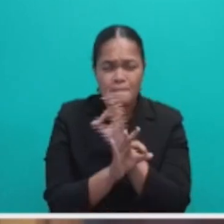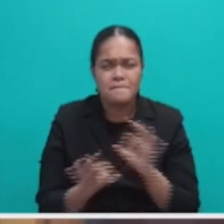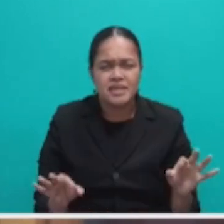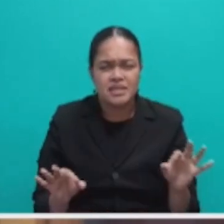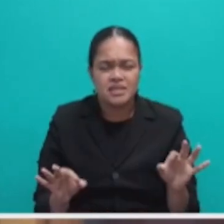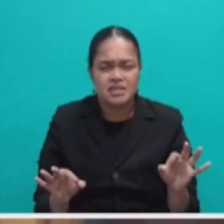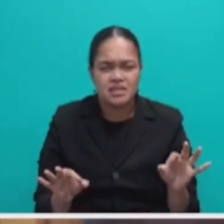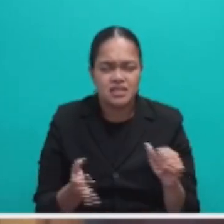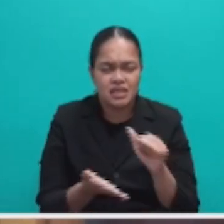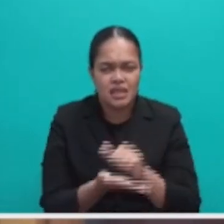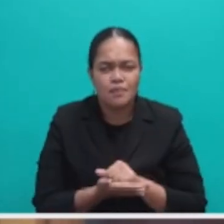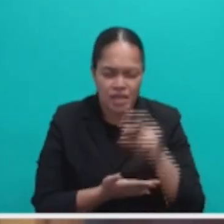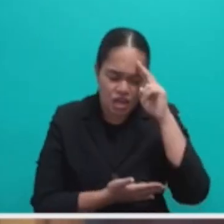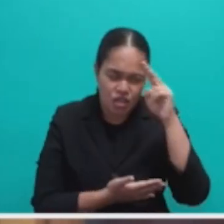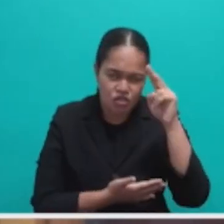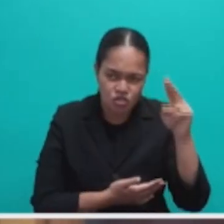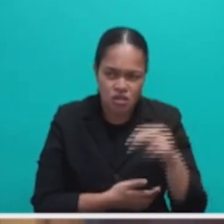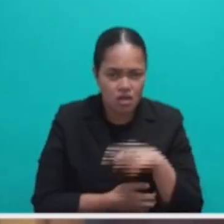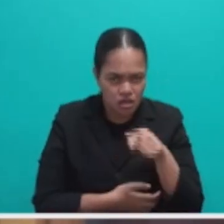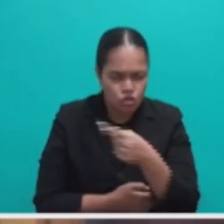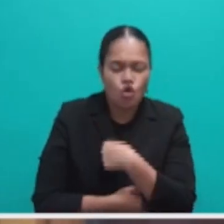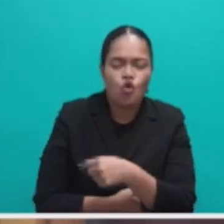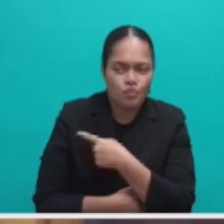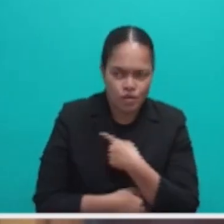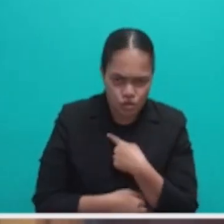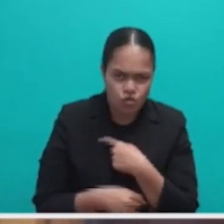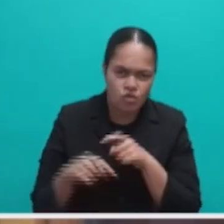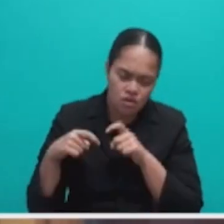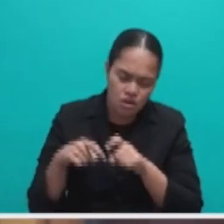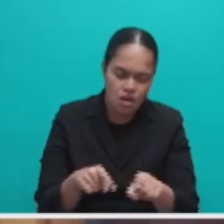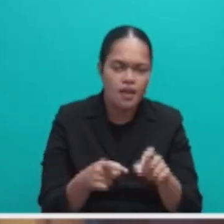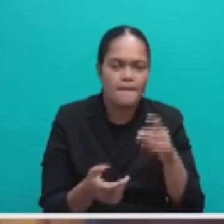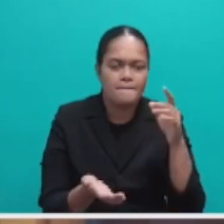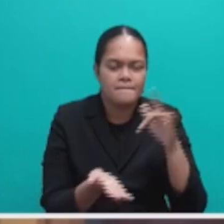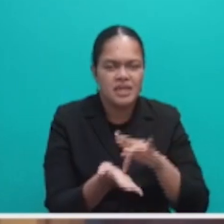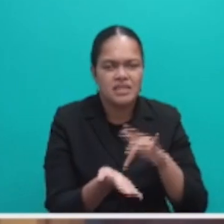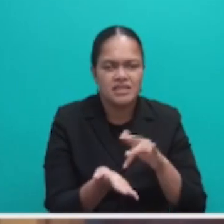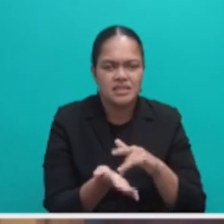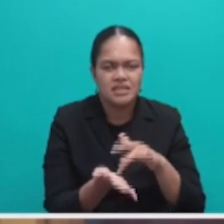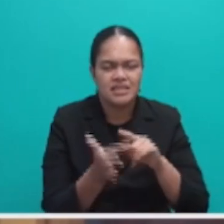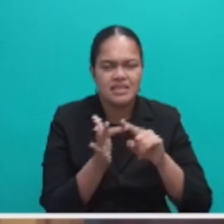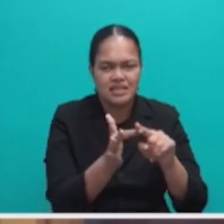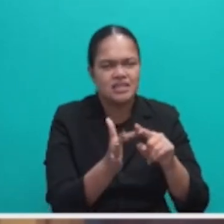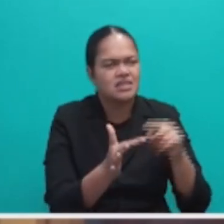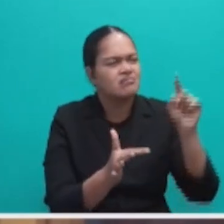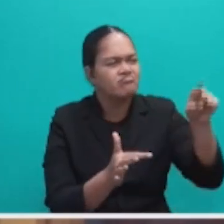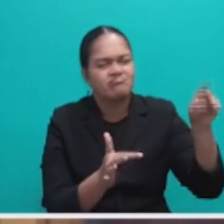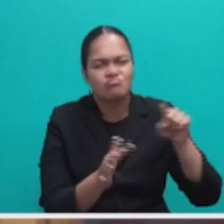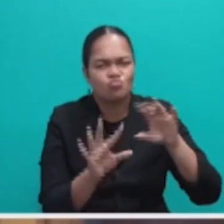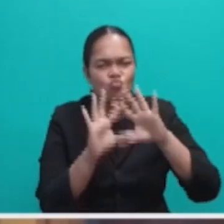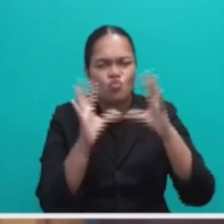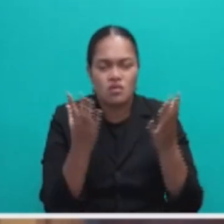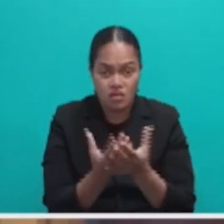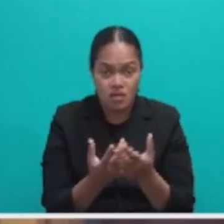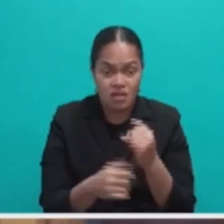nation that is committed to lasting peace in the Middle East and elsewhere in the world. Mr. Speaker, sir,